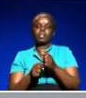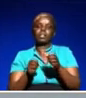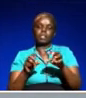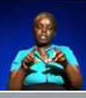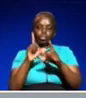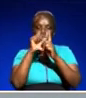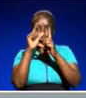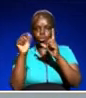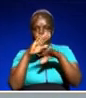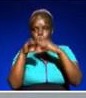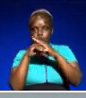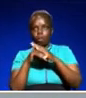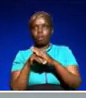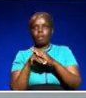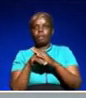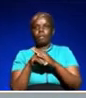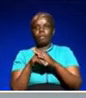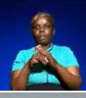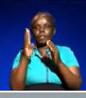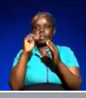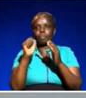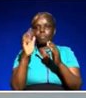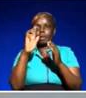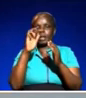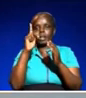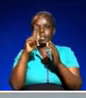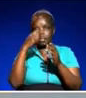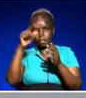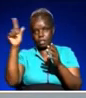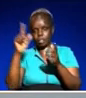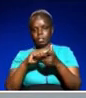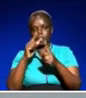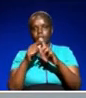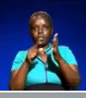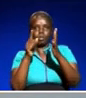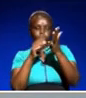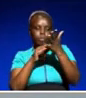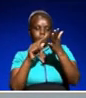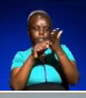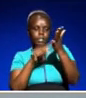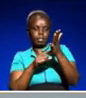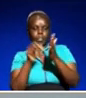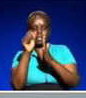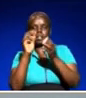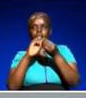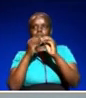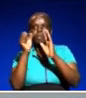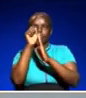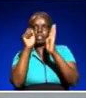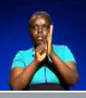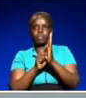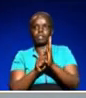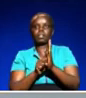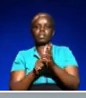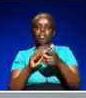total of the scores of your marks and then divide by the number of subjects that you take, and